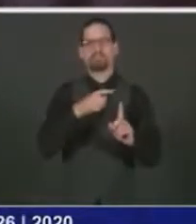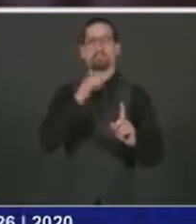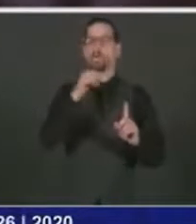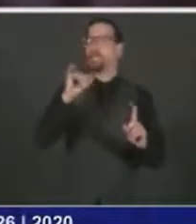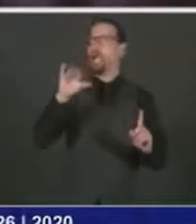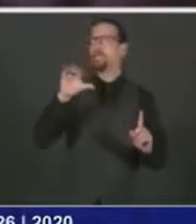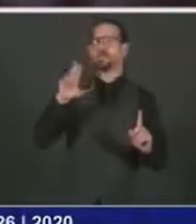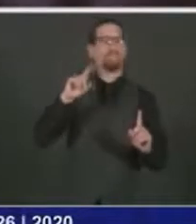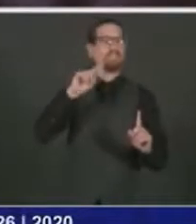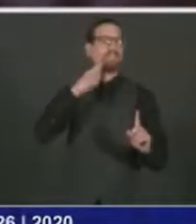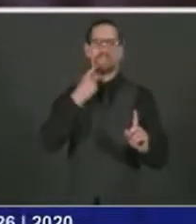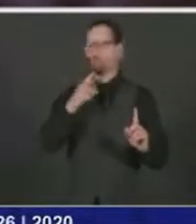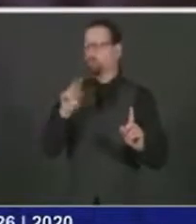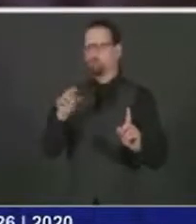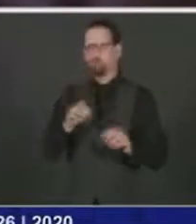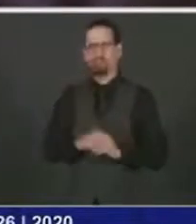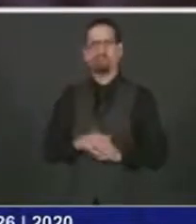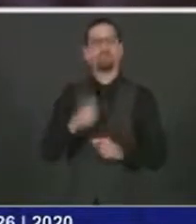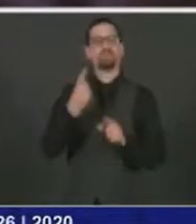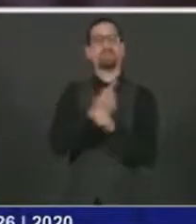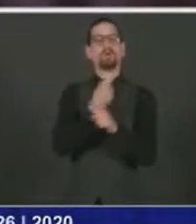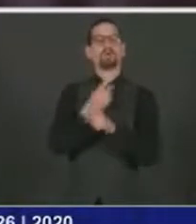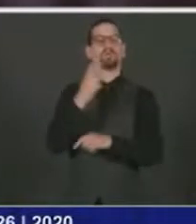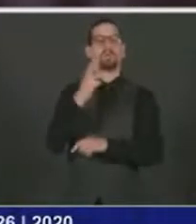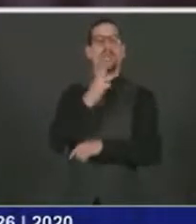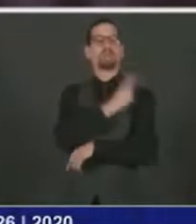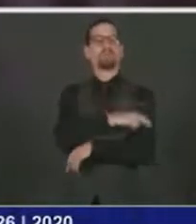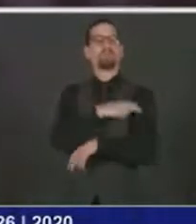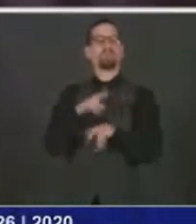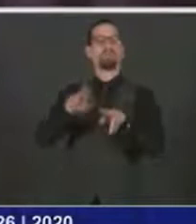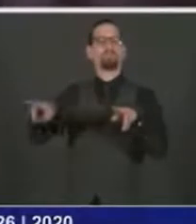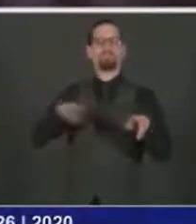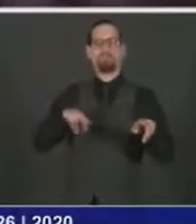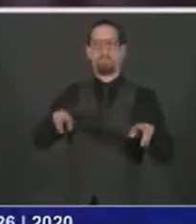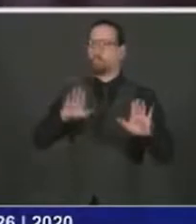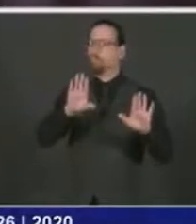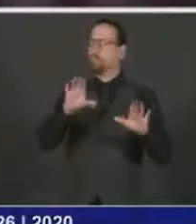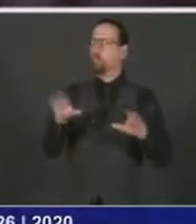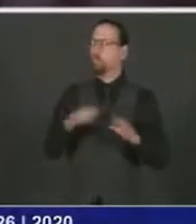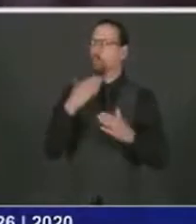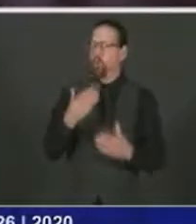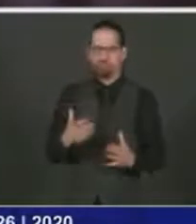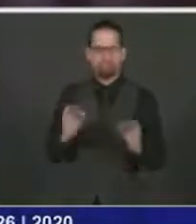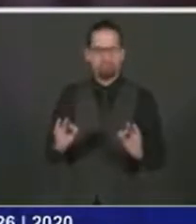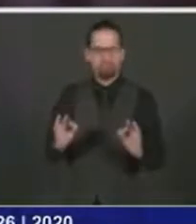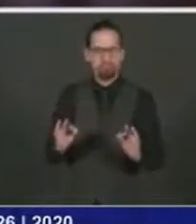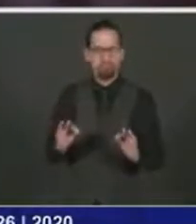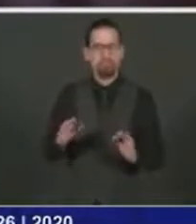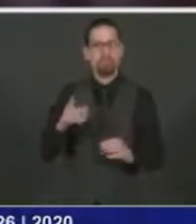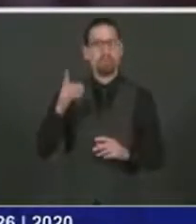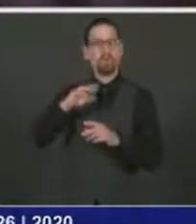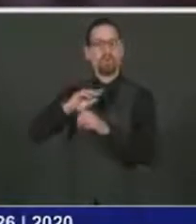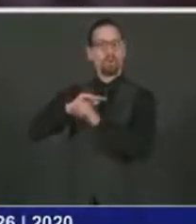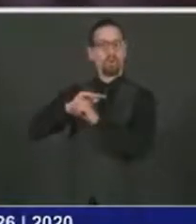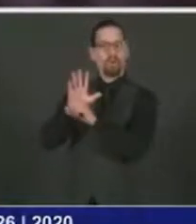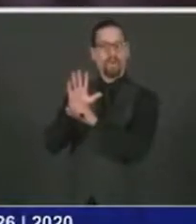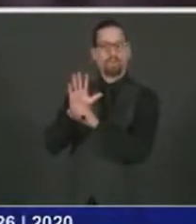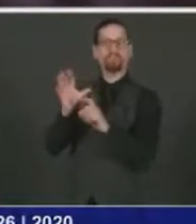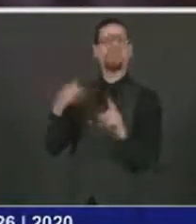regular floor and is doing well. This child's COVID-19 test was positive.